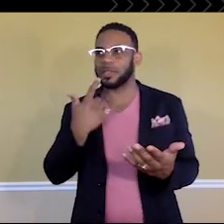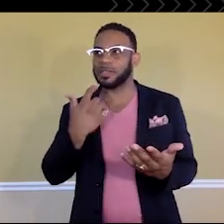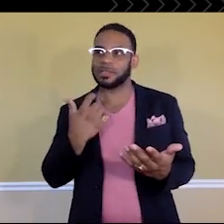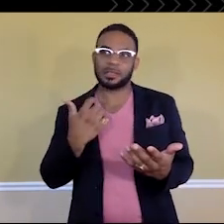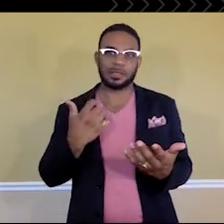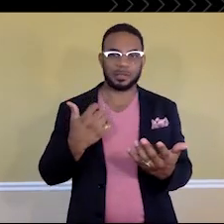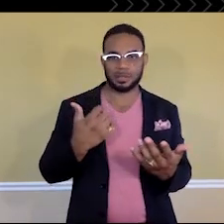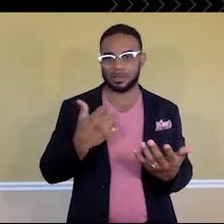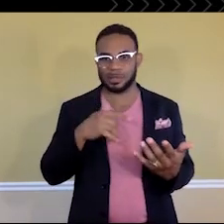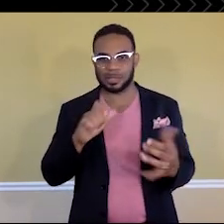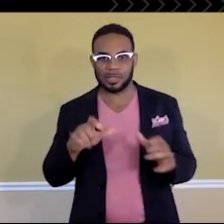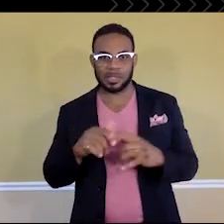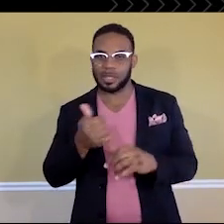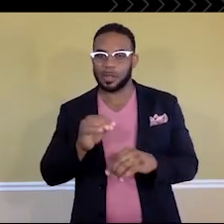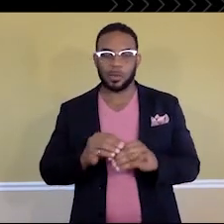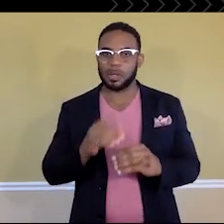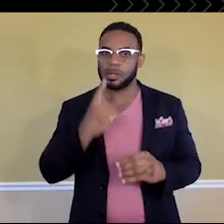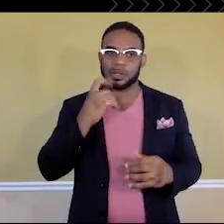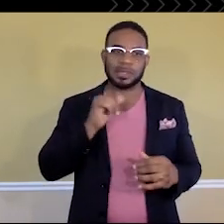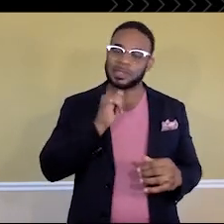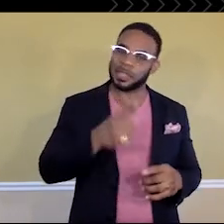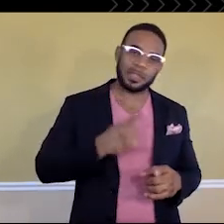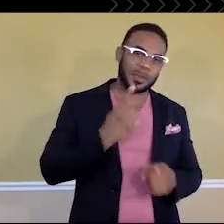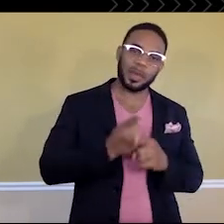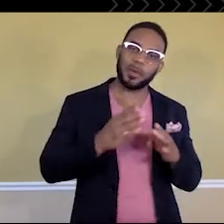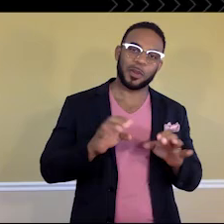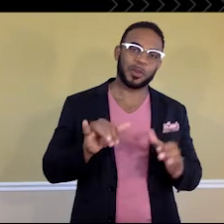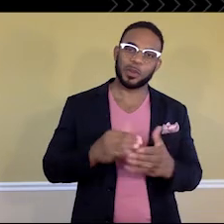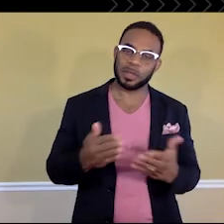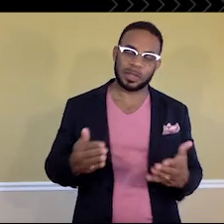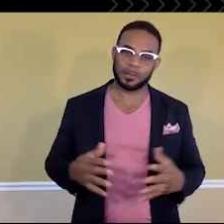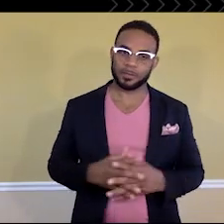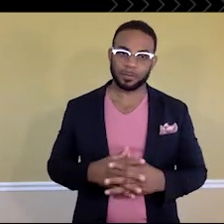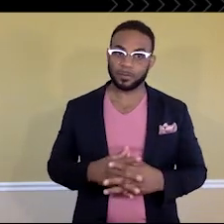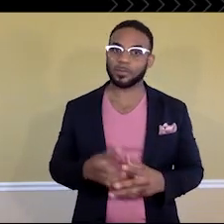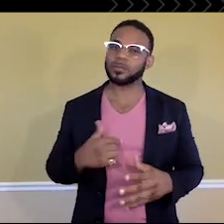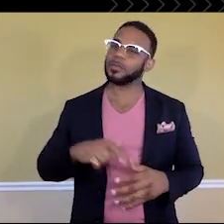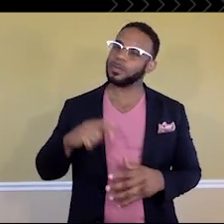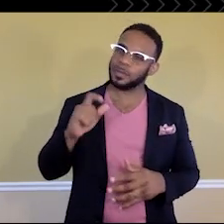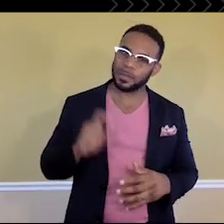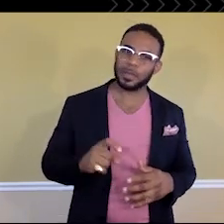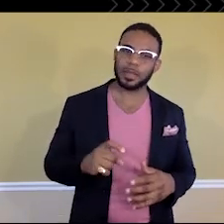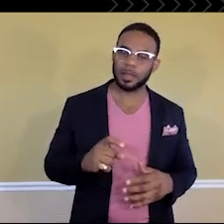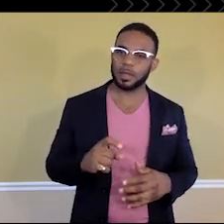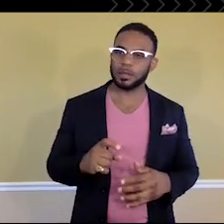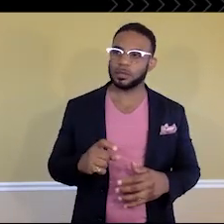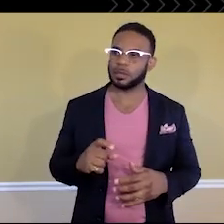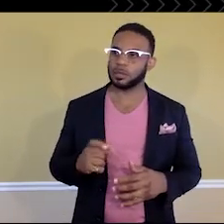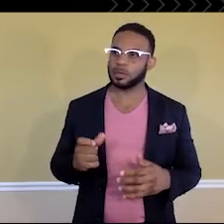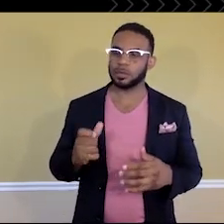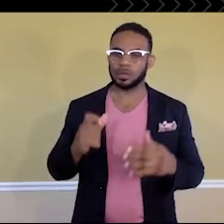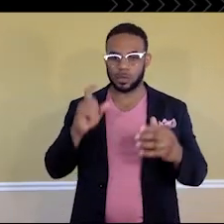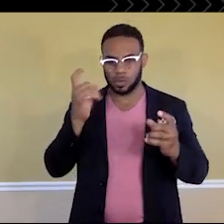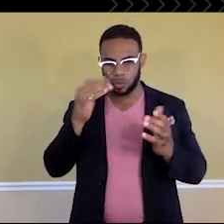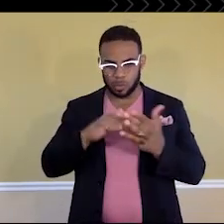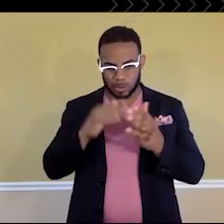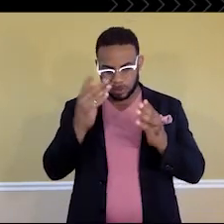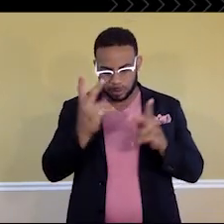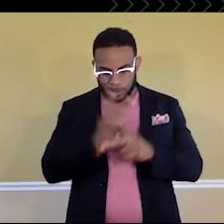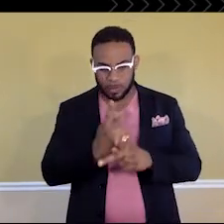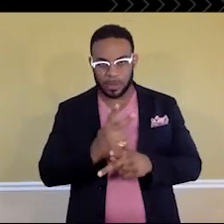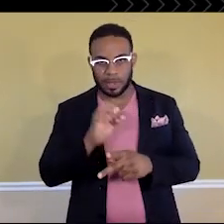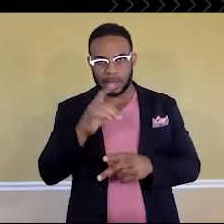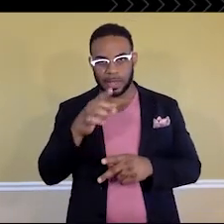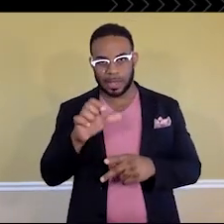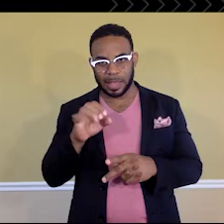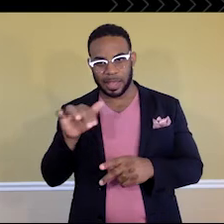can't continue to do that anymore. It's just not the right way to do things. We have to we have to recalibrate these edge